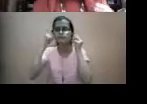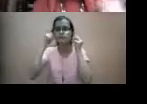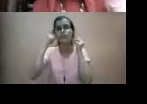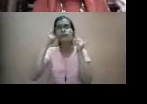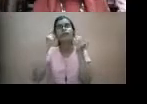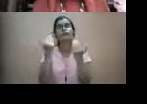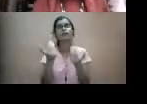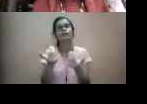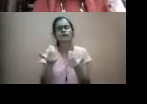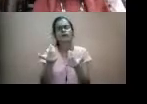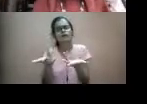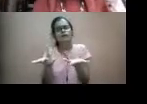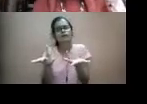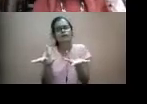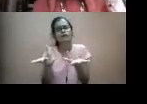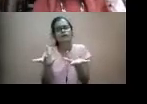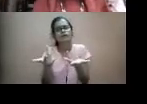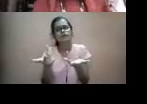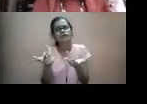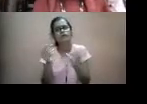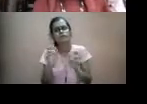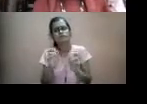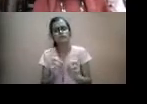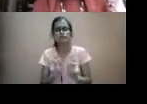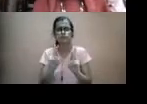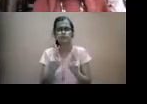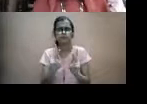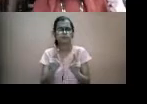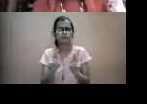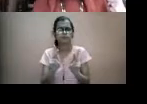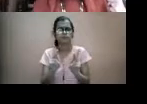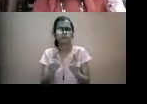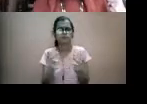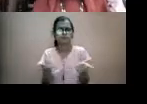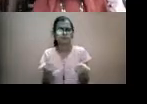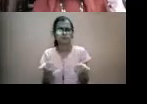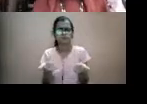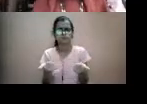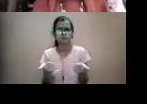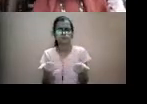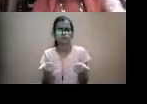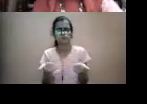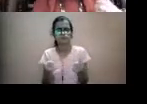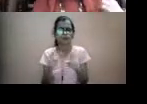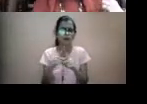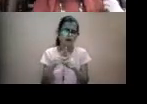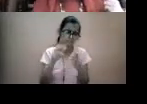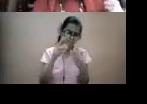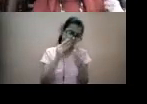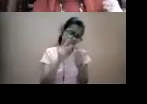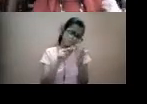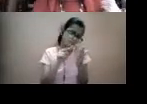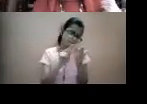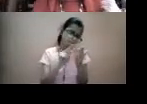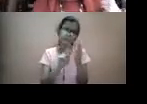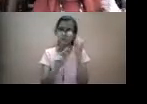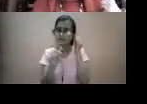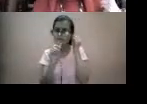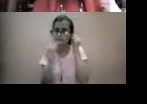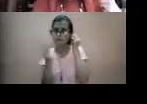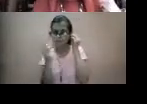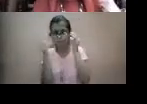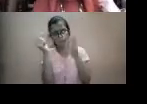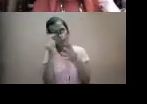it's something you can more or less get elsewhere. So let me go to some of the points that I want to make